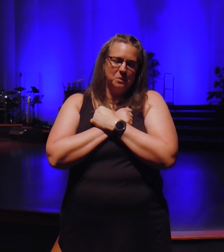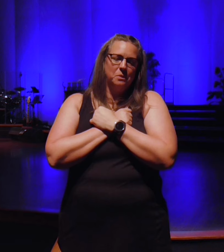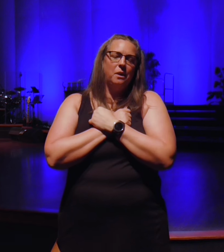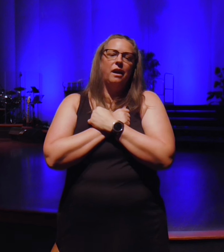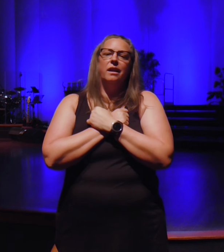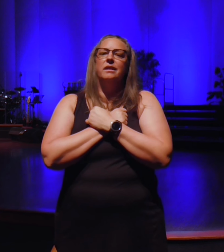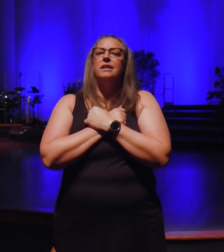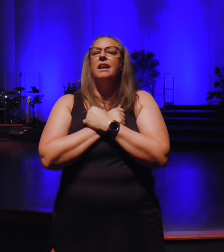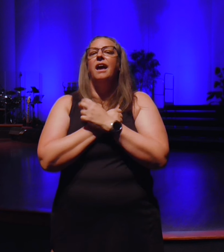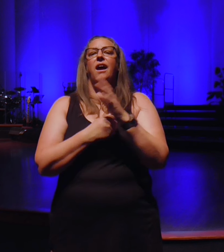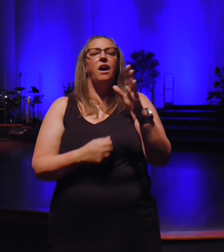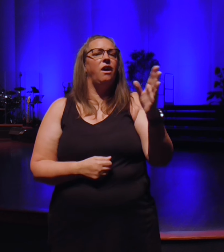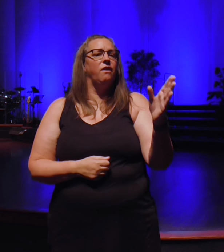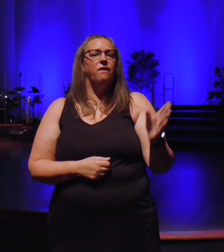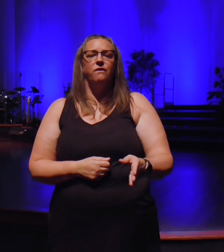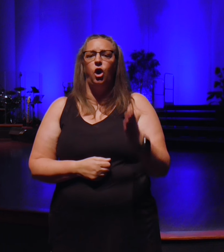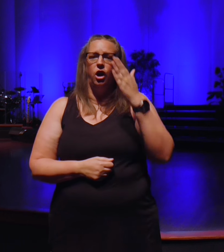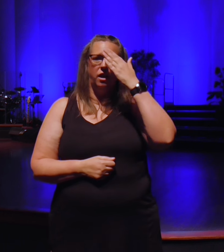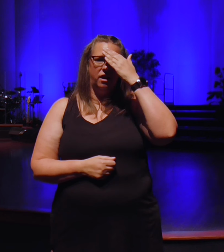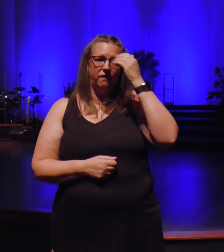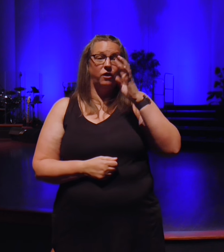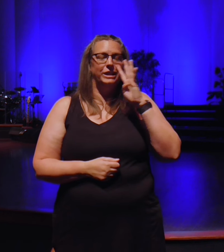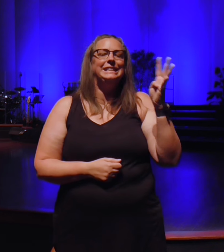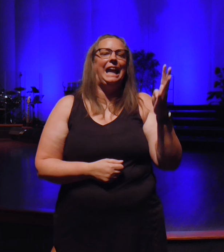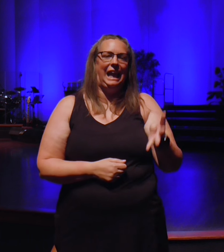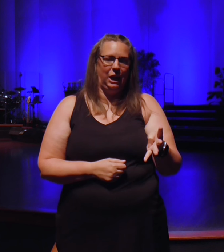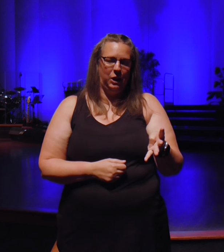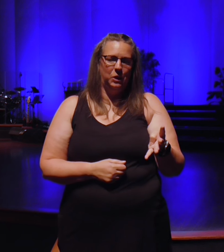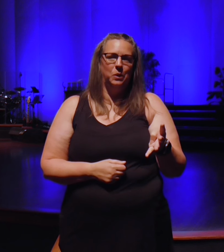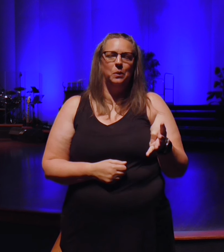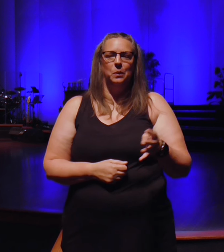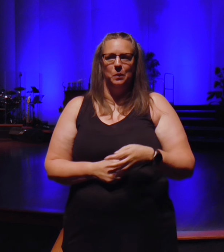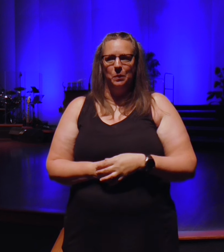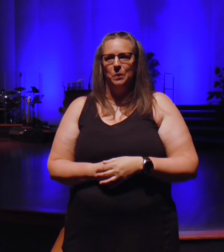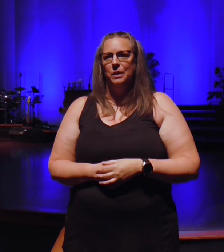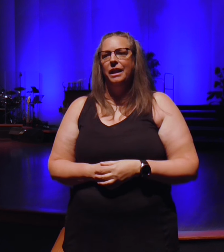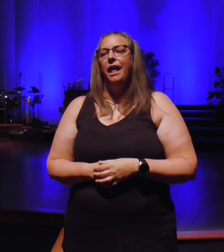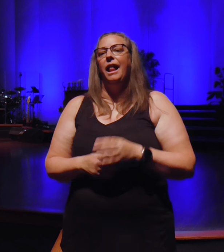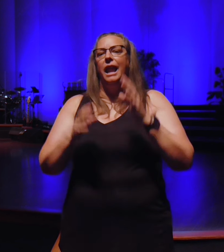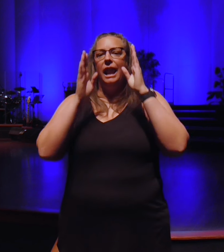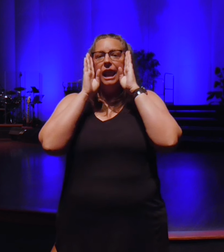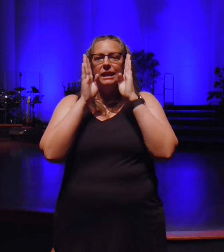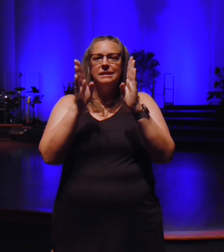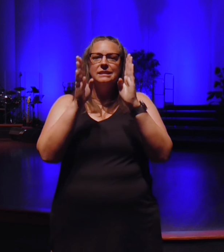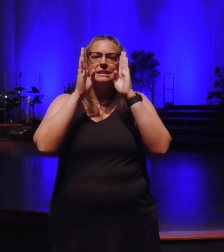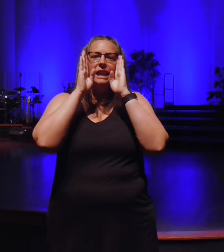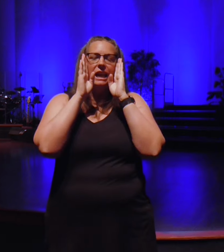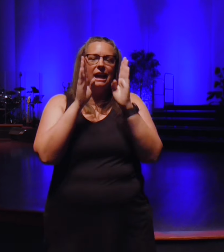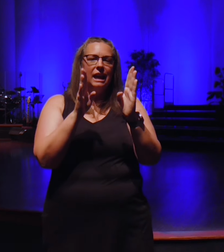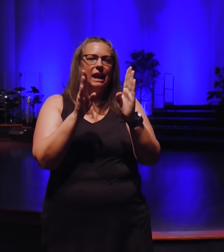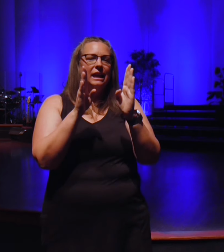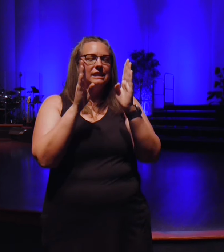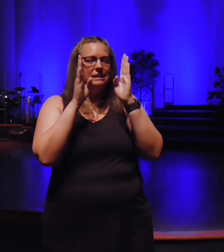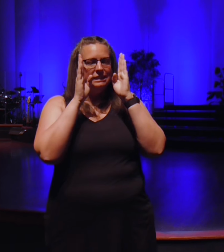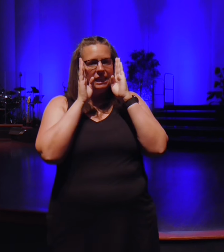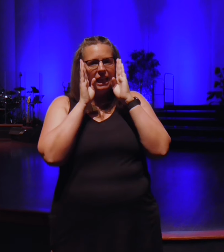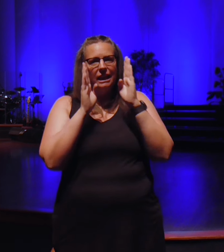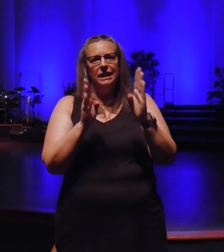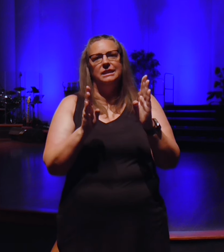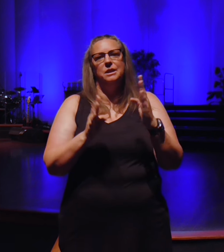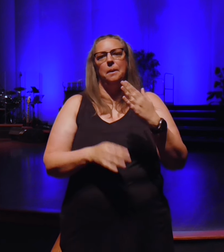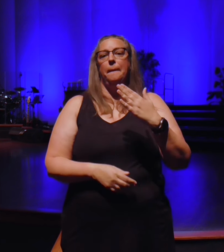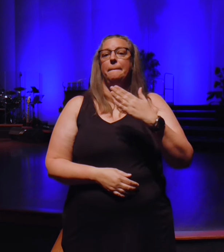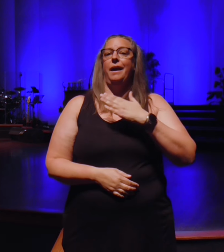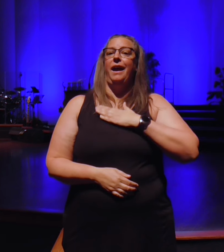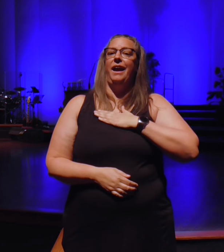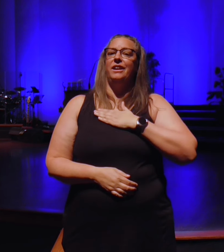you and never forsake you. Listen, listen, listen